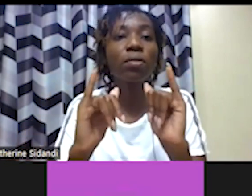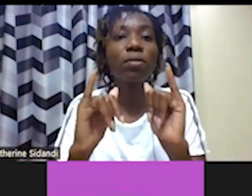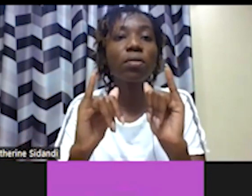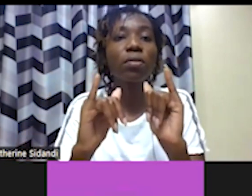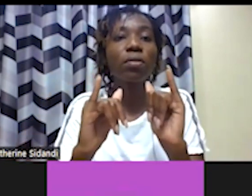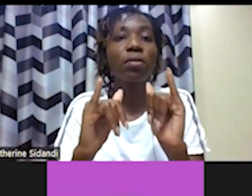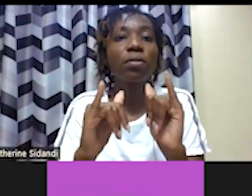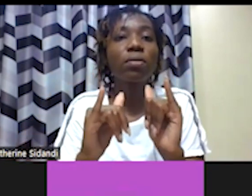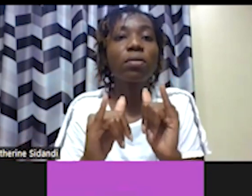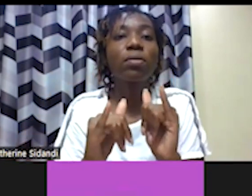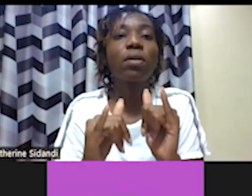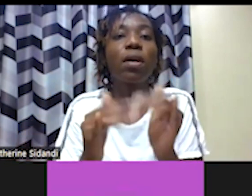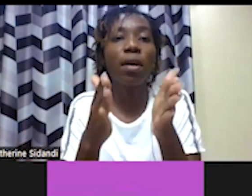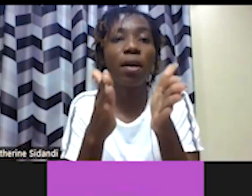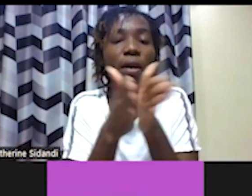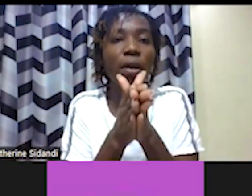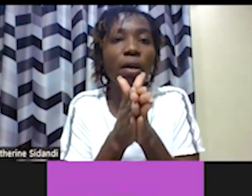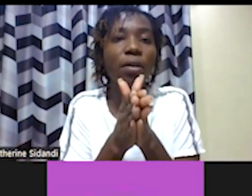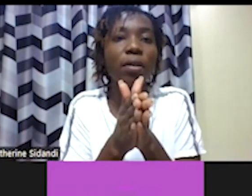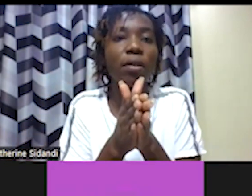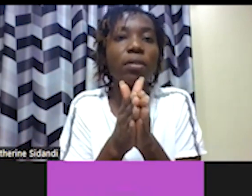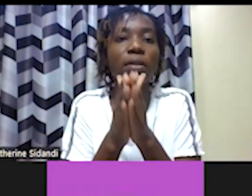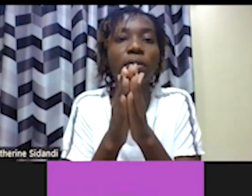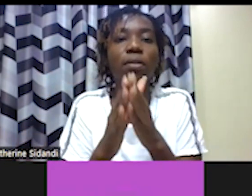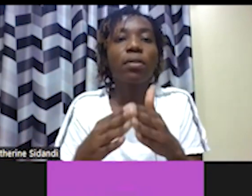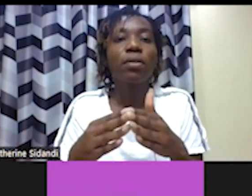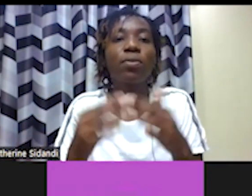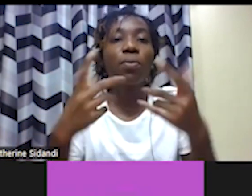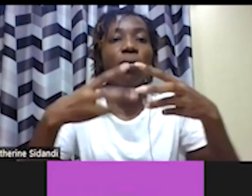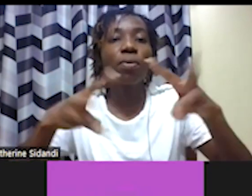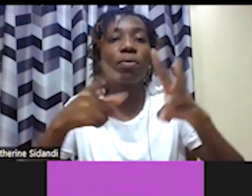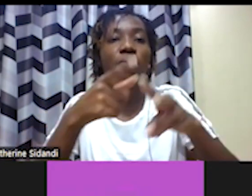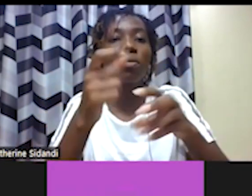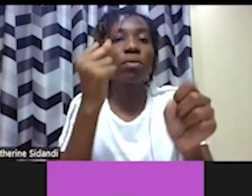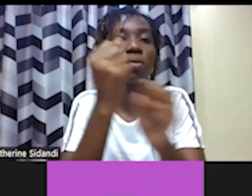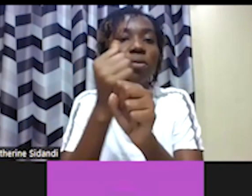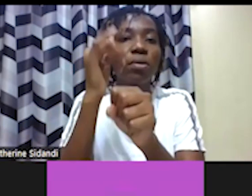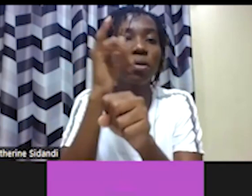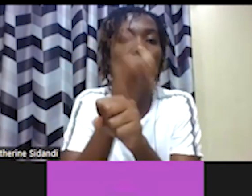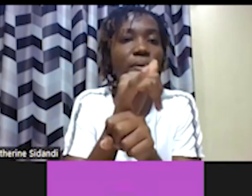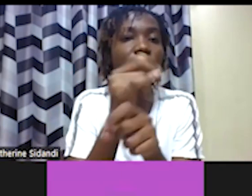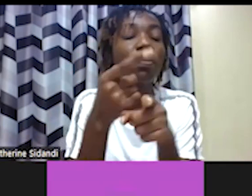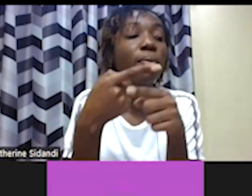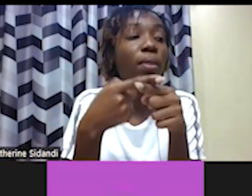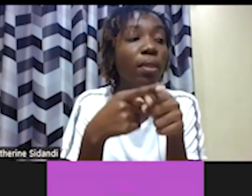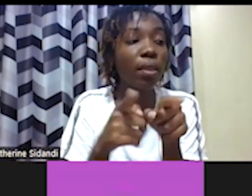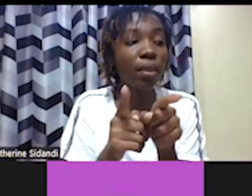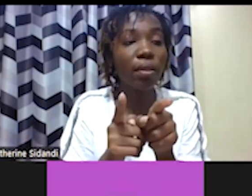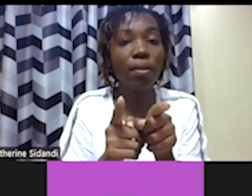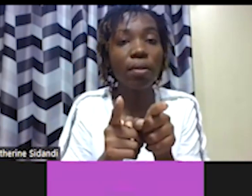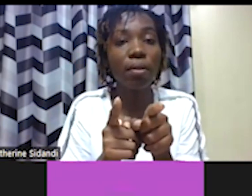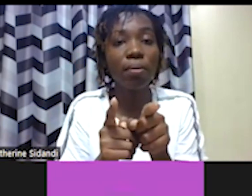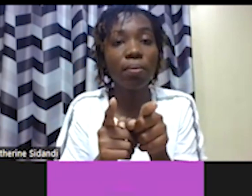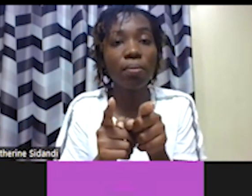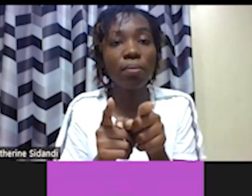leadership ways that are different from the others. And because